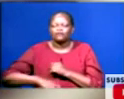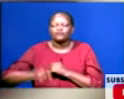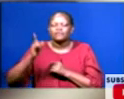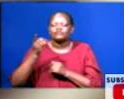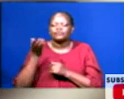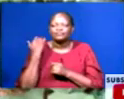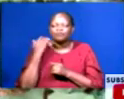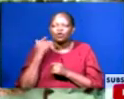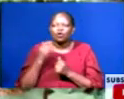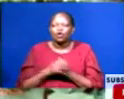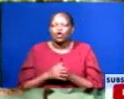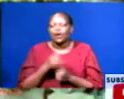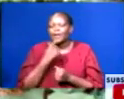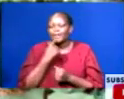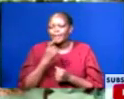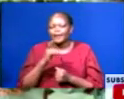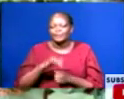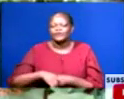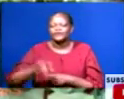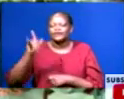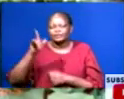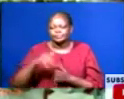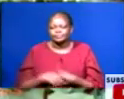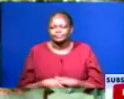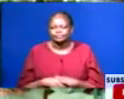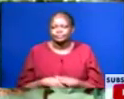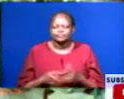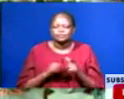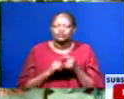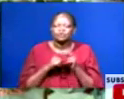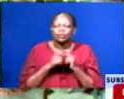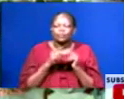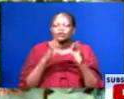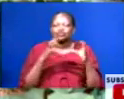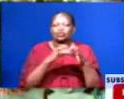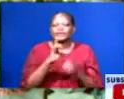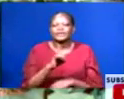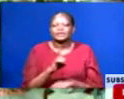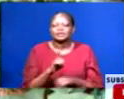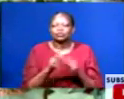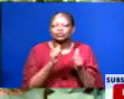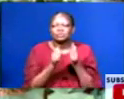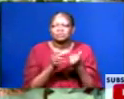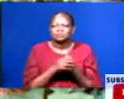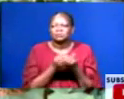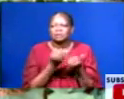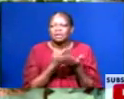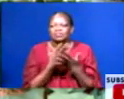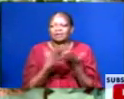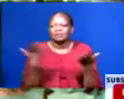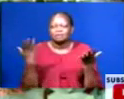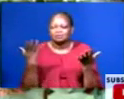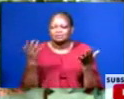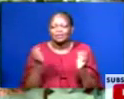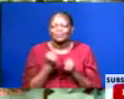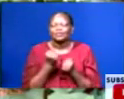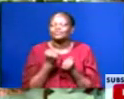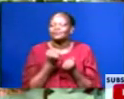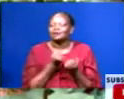President Arap Moi. In transport, you start with category D, which is just carrying cargo. You can't carry a